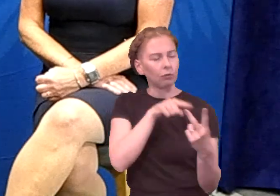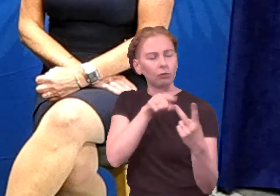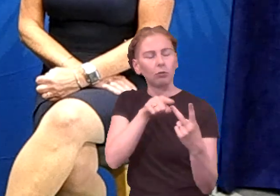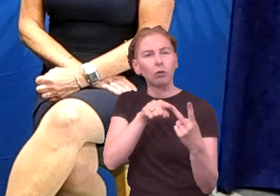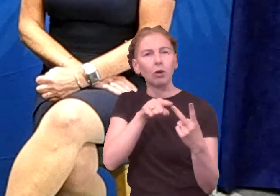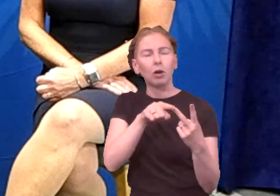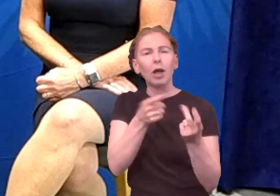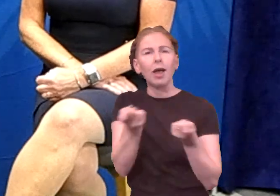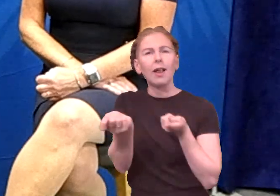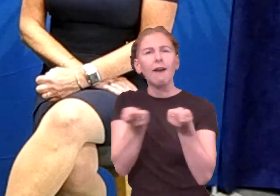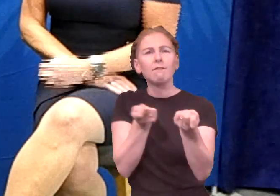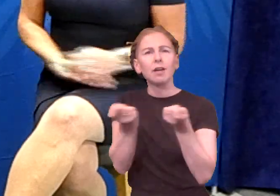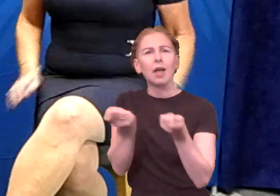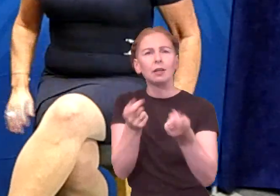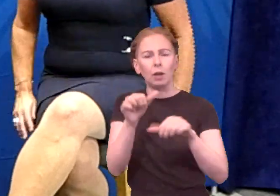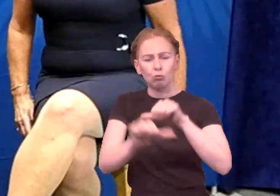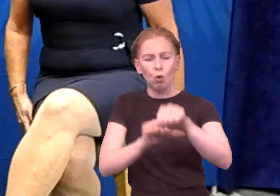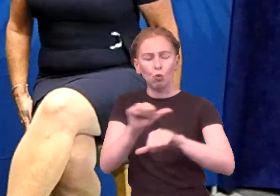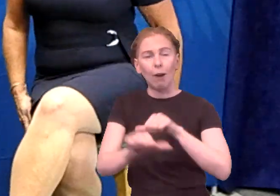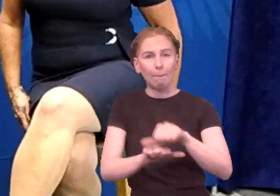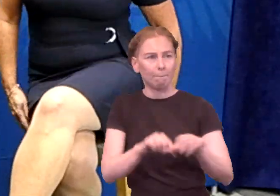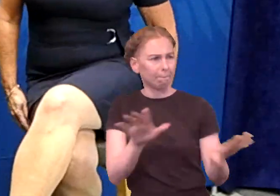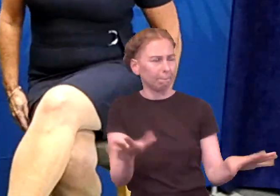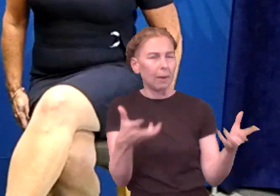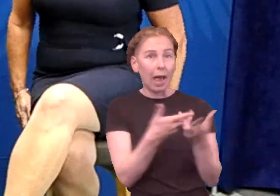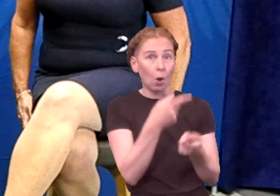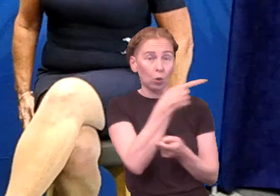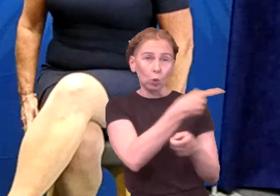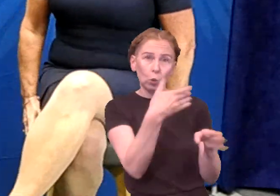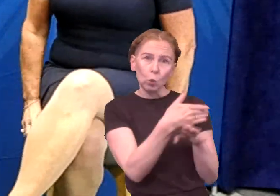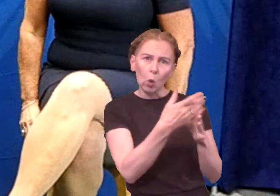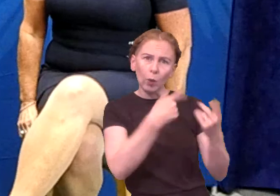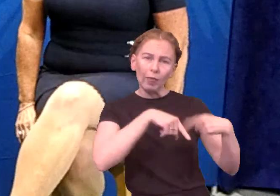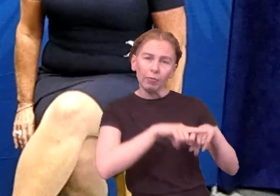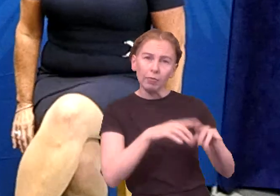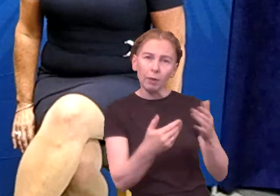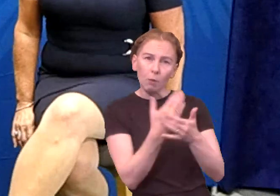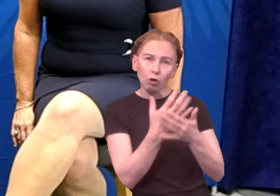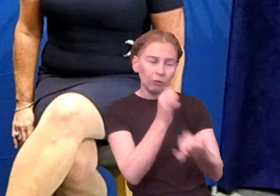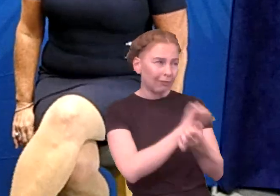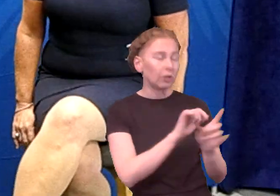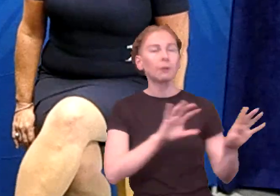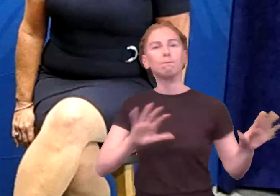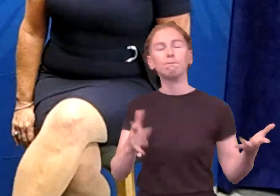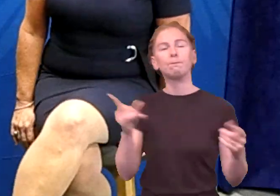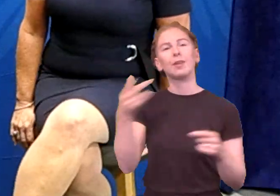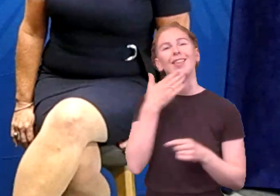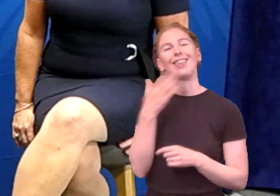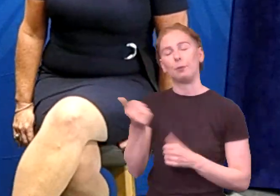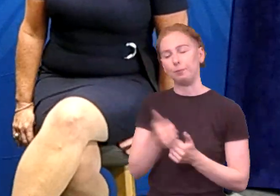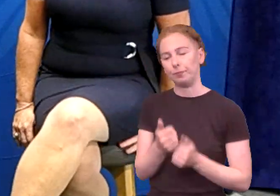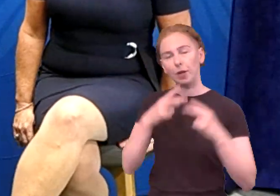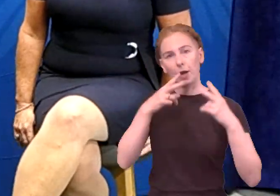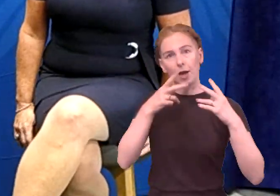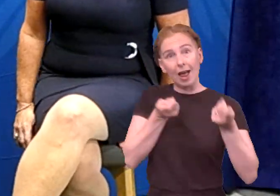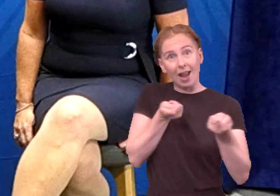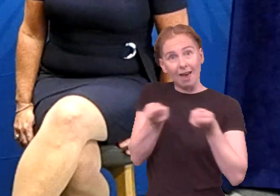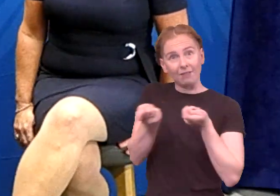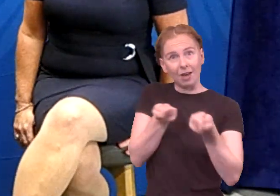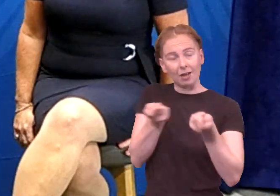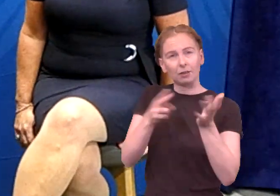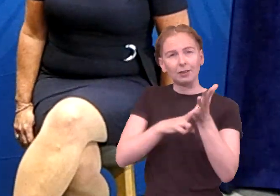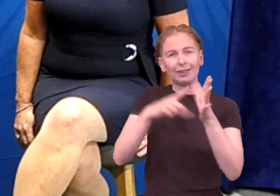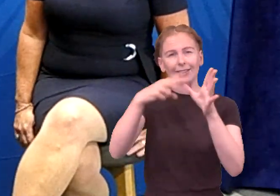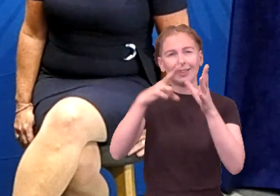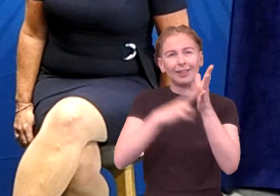modern slavery? Yeah, definitely, thank you. So the Navigator programme's been around for just coming up to about 3 years, and Surrey Police has had a